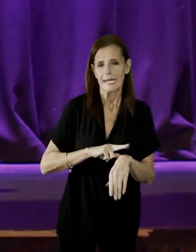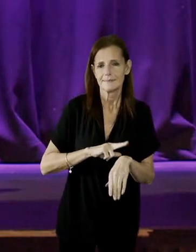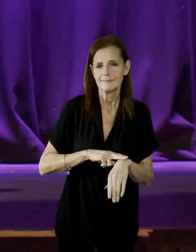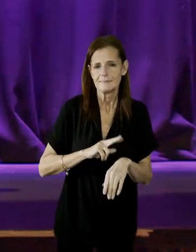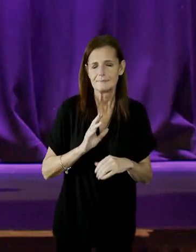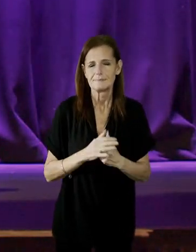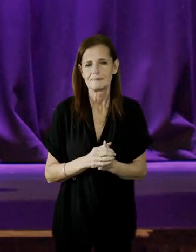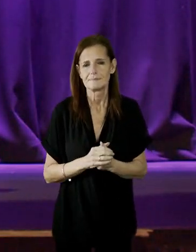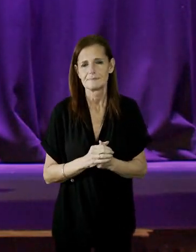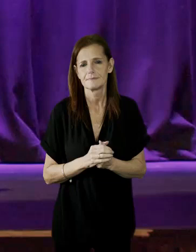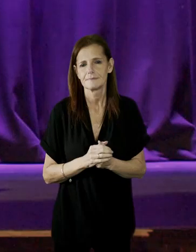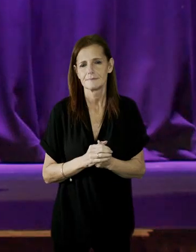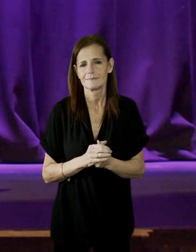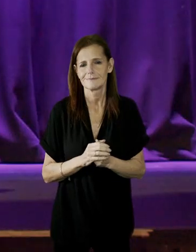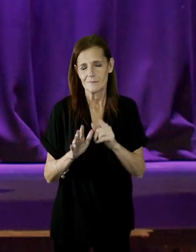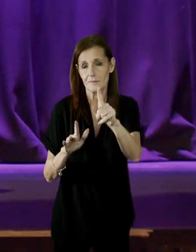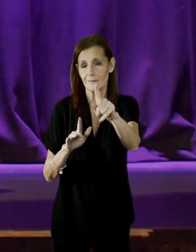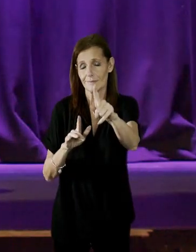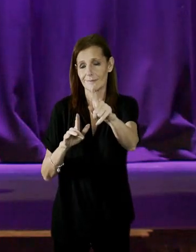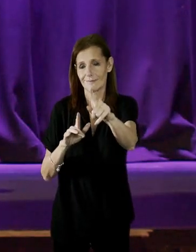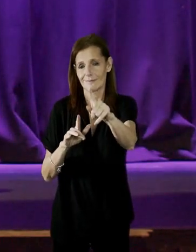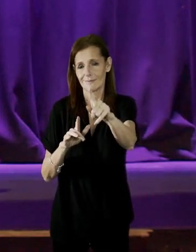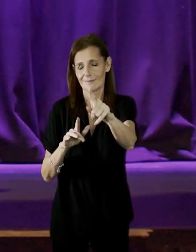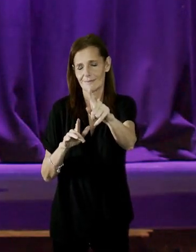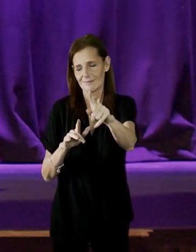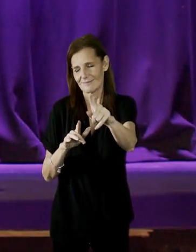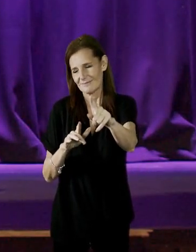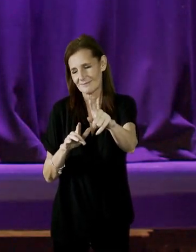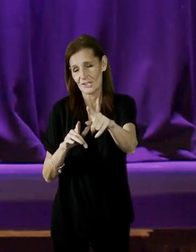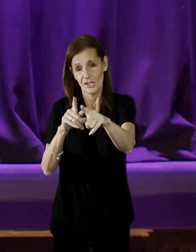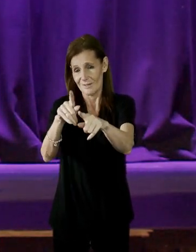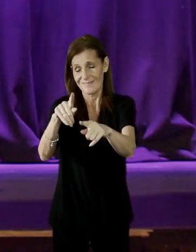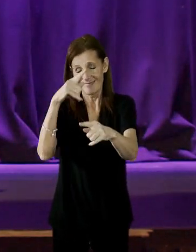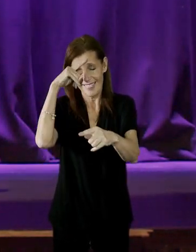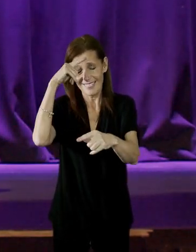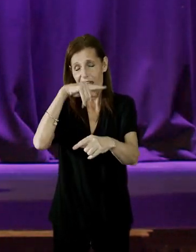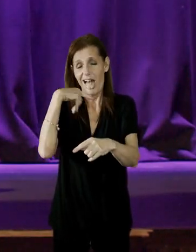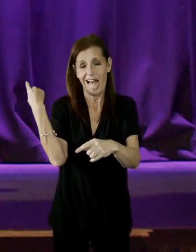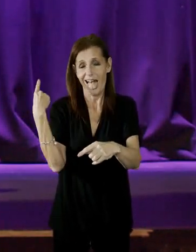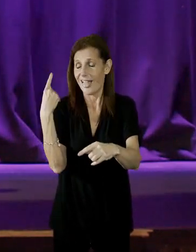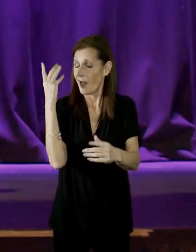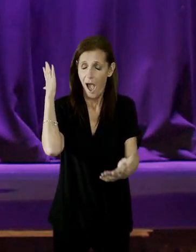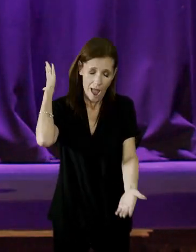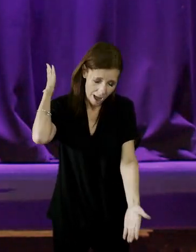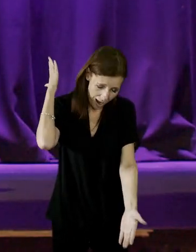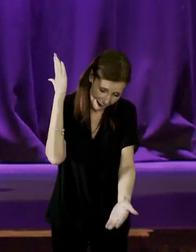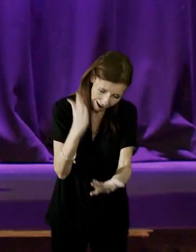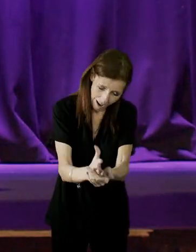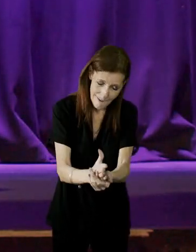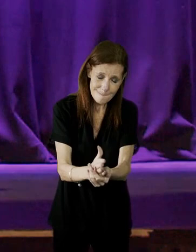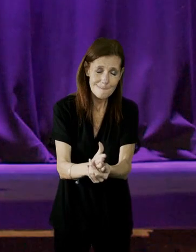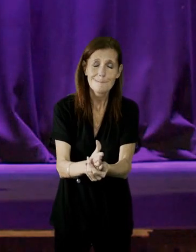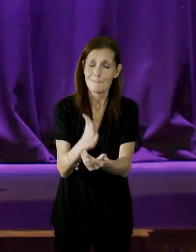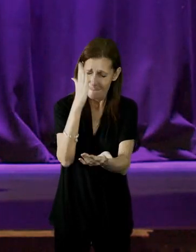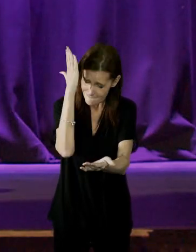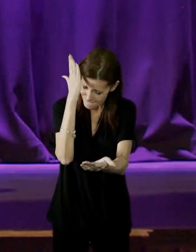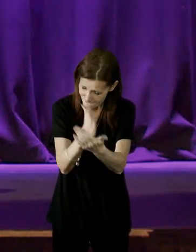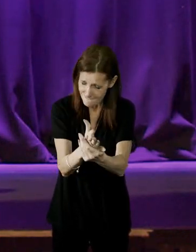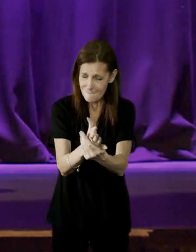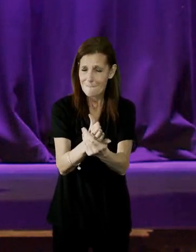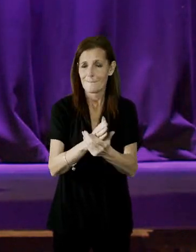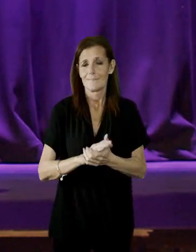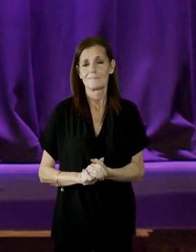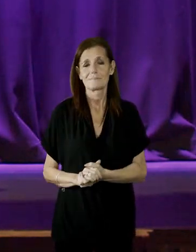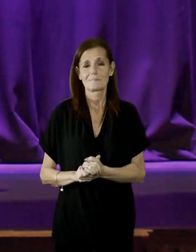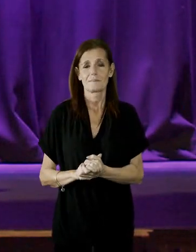going to tell you something that sounds made up, but I promise you it is true, okay? My